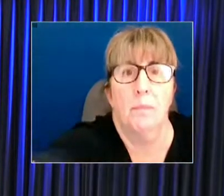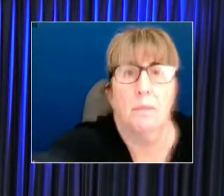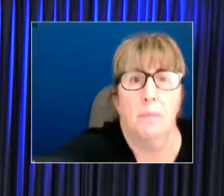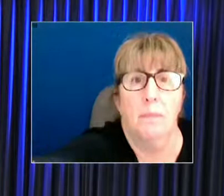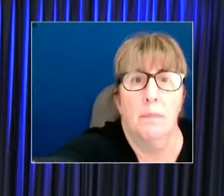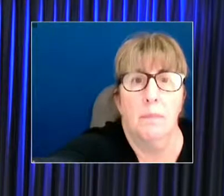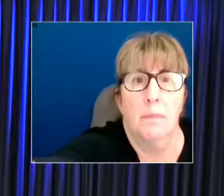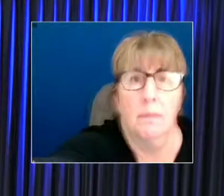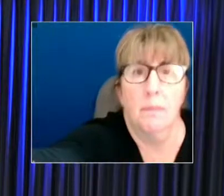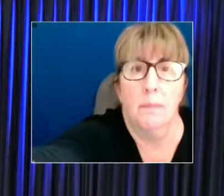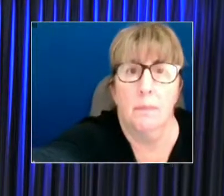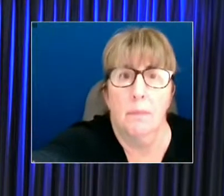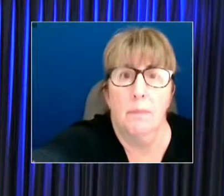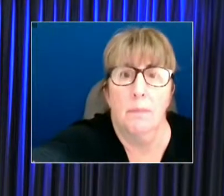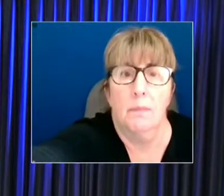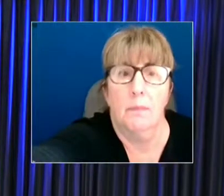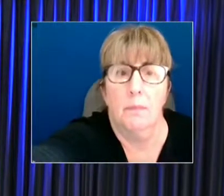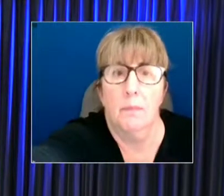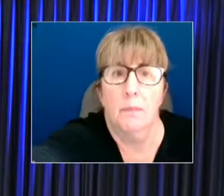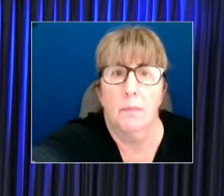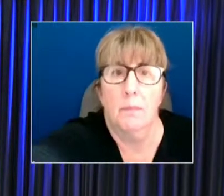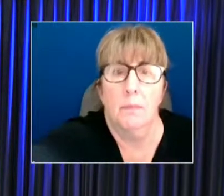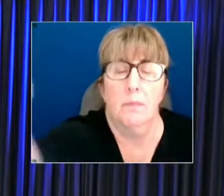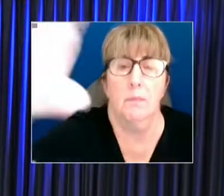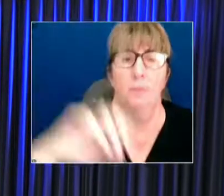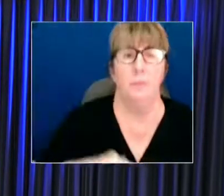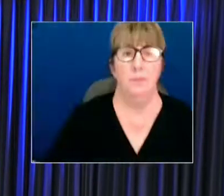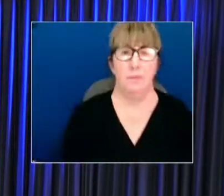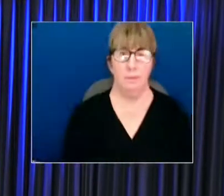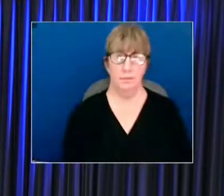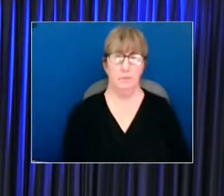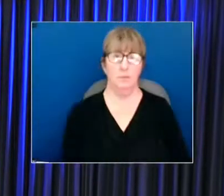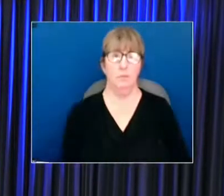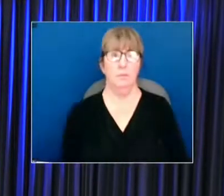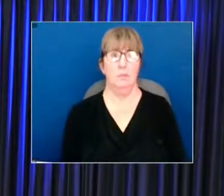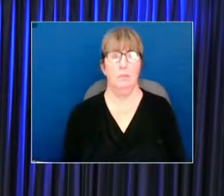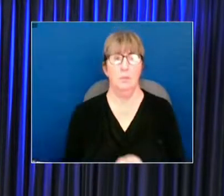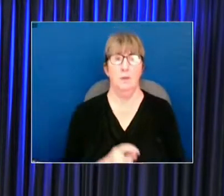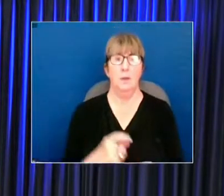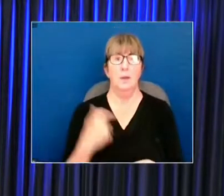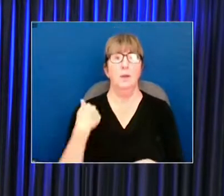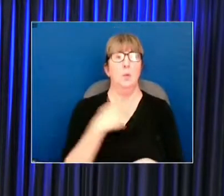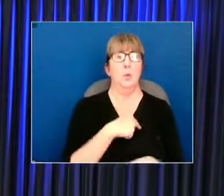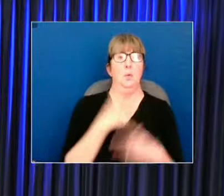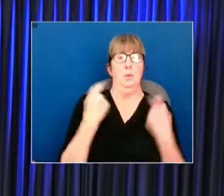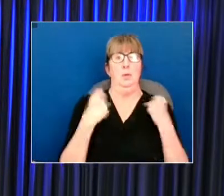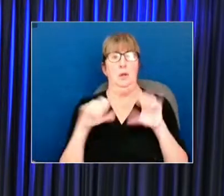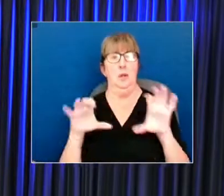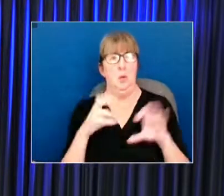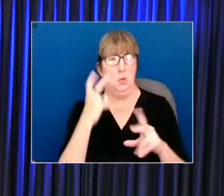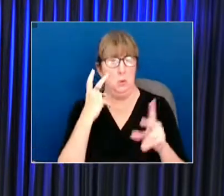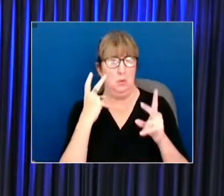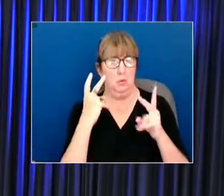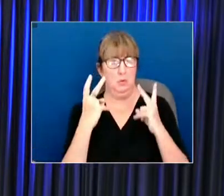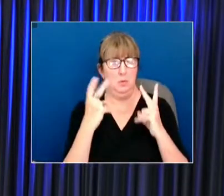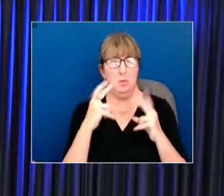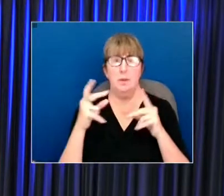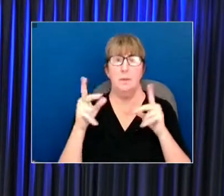we were trying to do it so that public couldn't see it, and it may have altered the stream key.